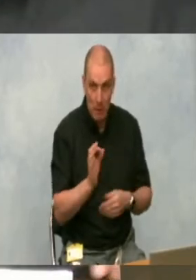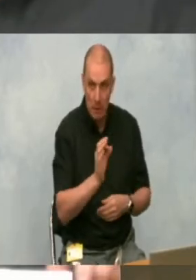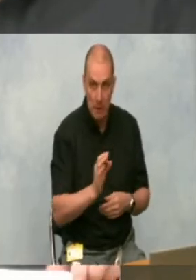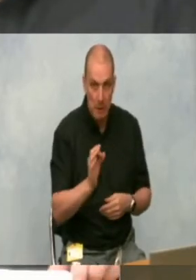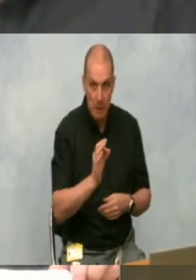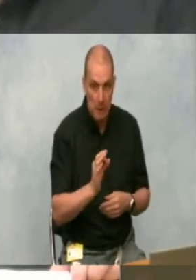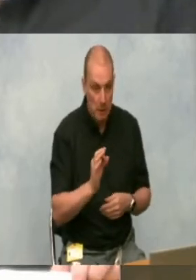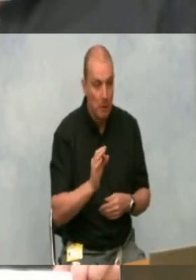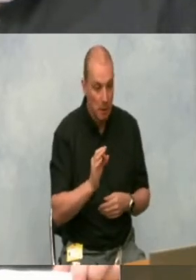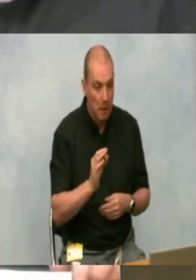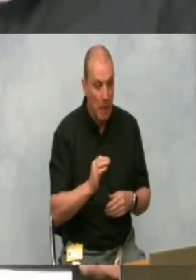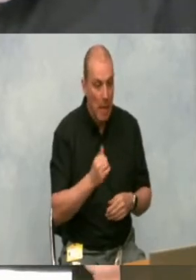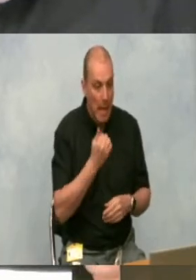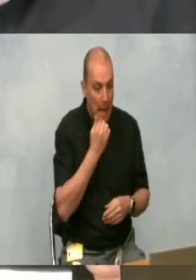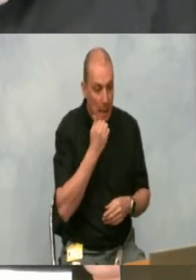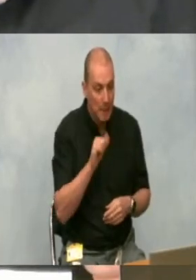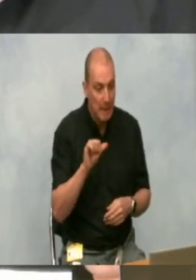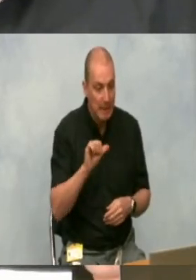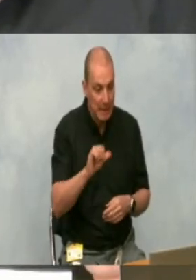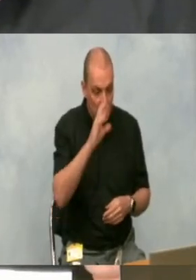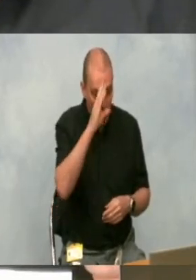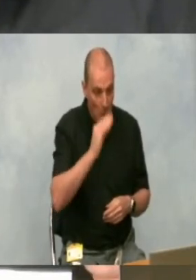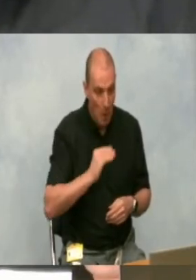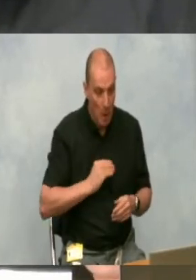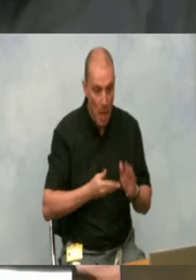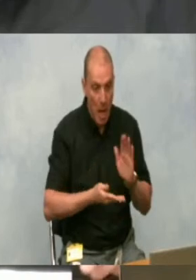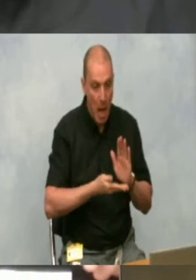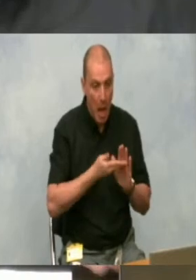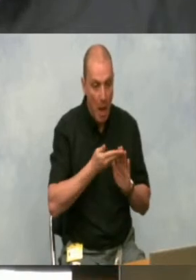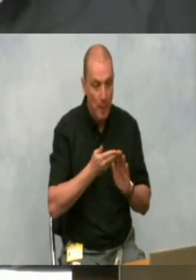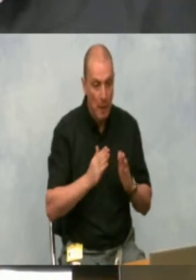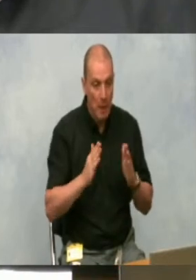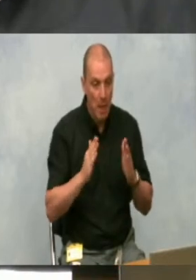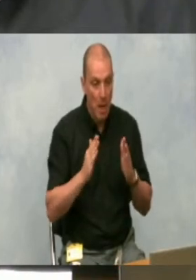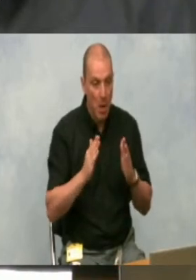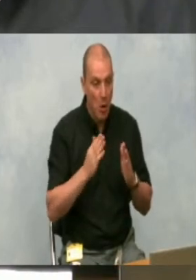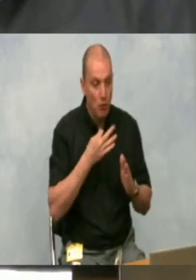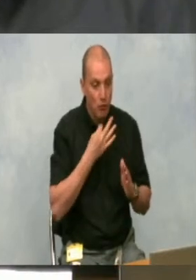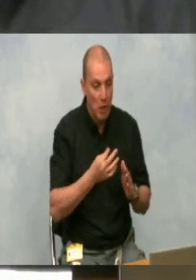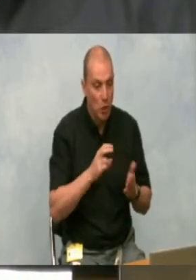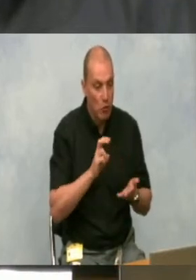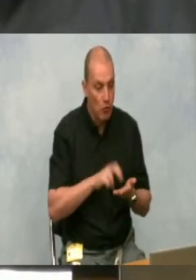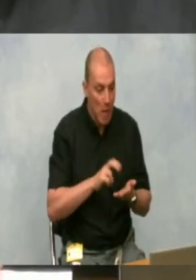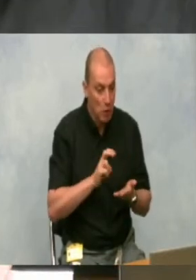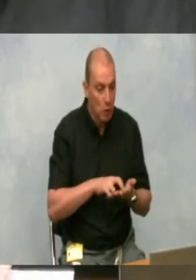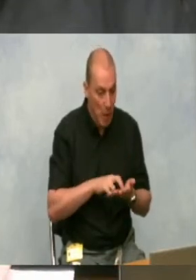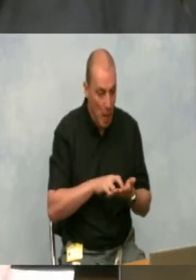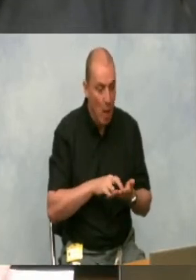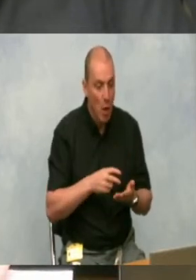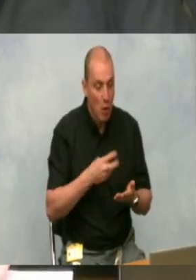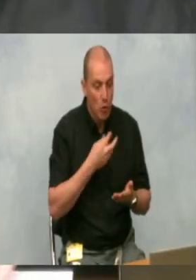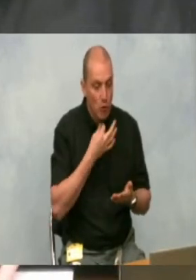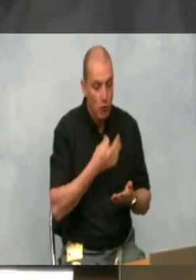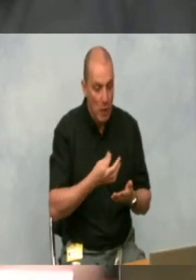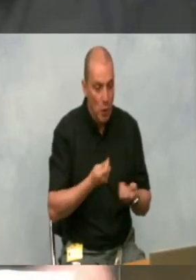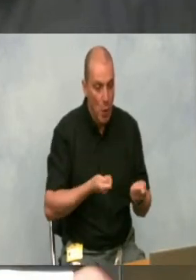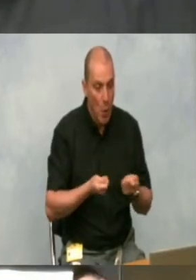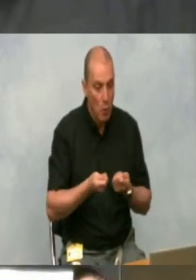Item 16 for noting. Update of the Housing and Technical Resources Risk Register and Risk Control Plan. Cameron Mitchell,